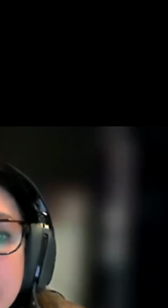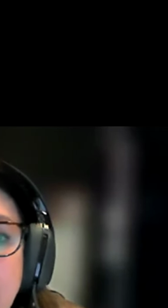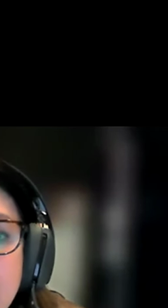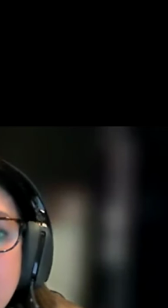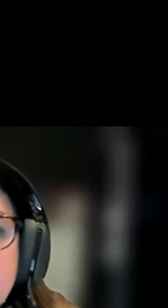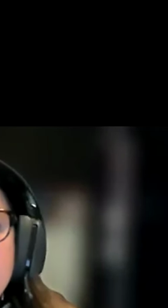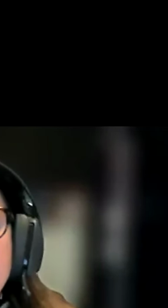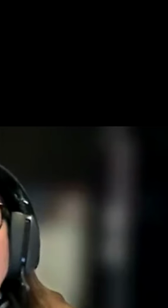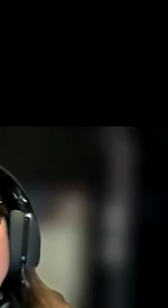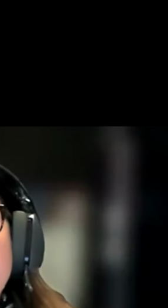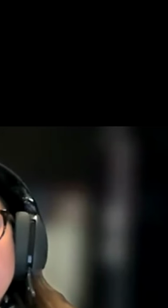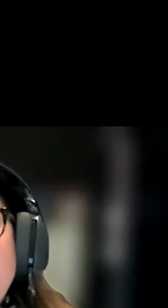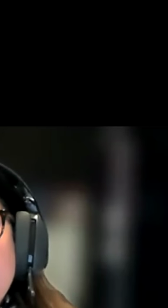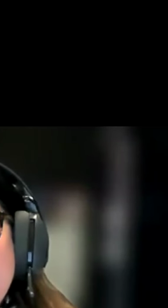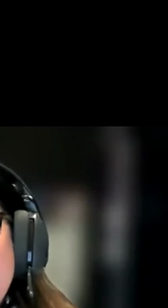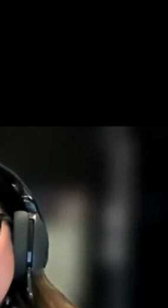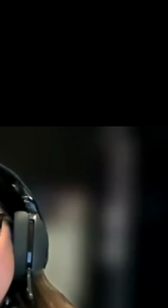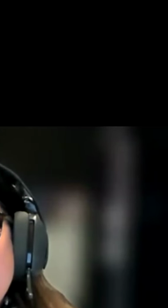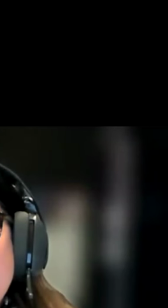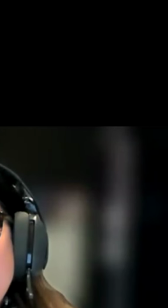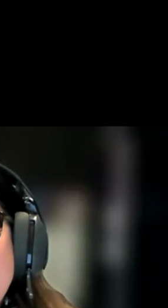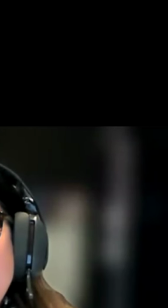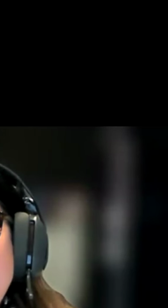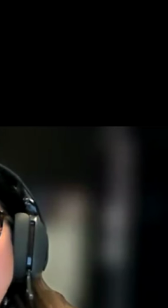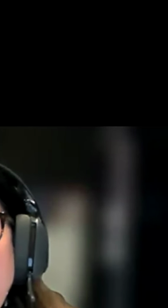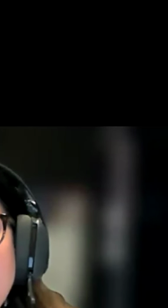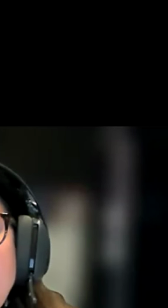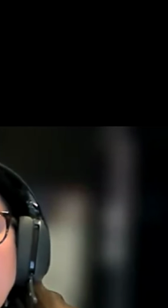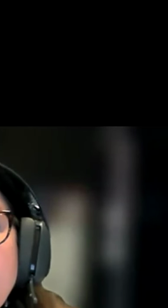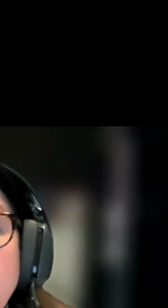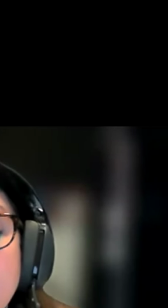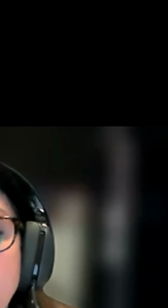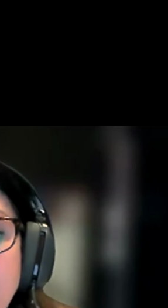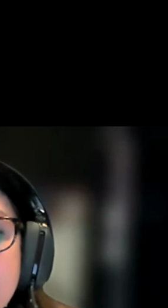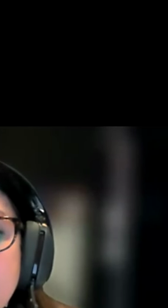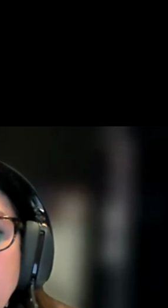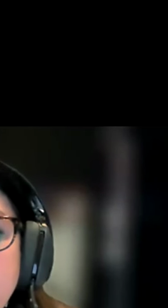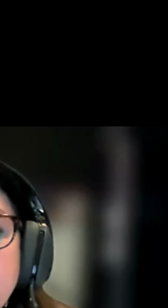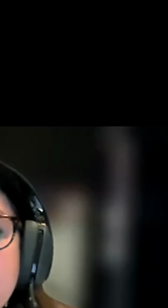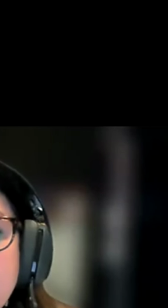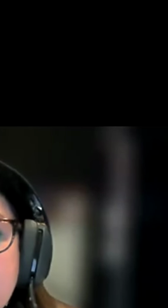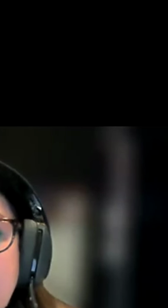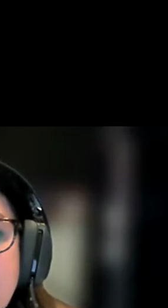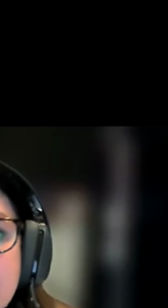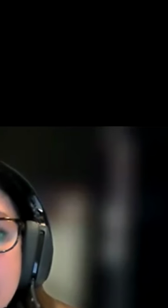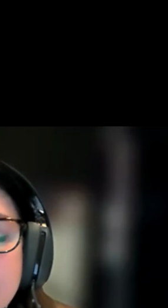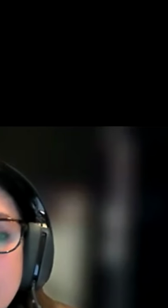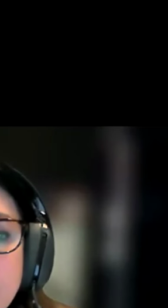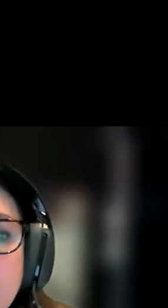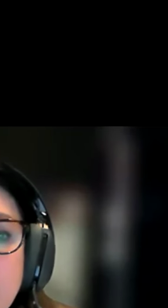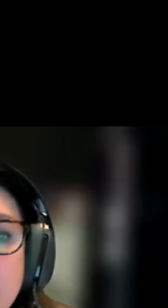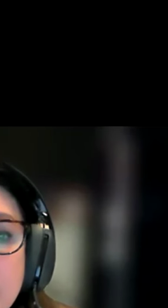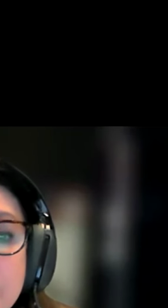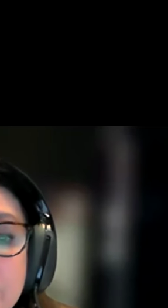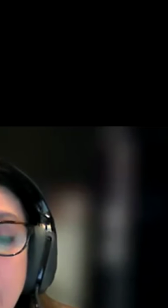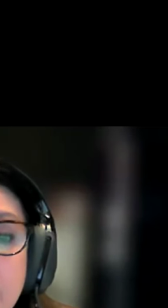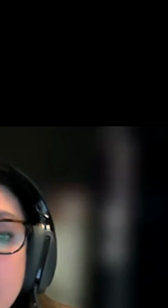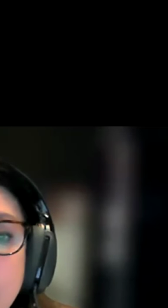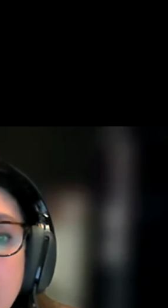this is not an issue of social assistance, but of human rights and community resilience.